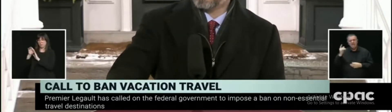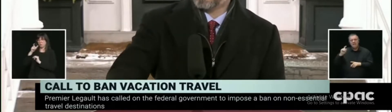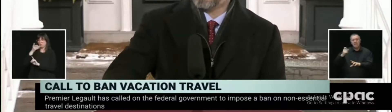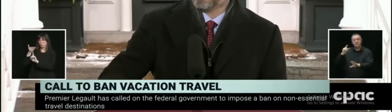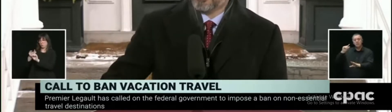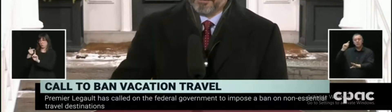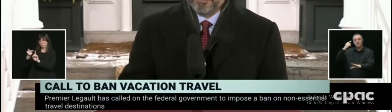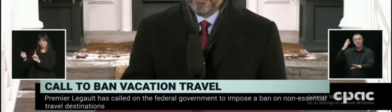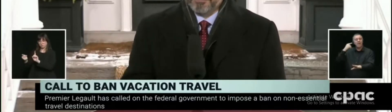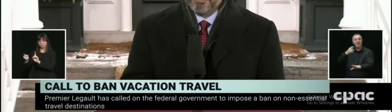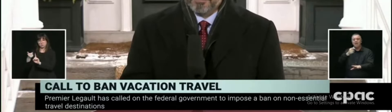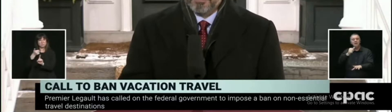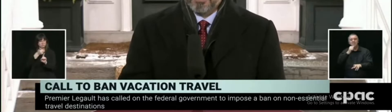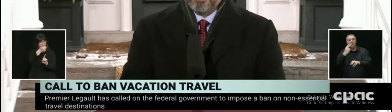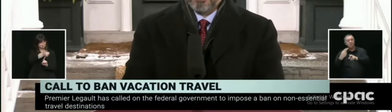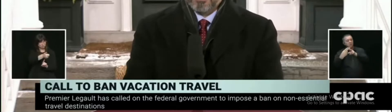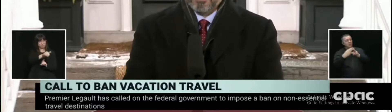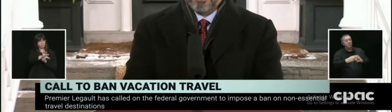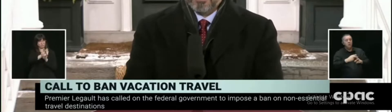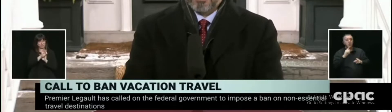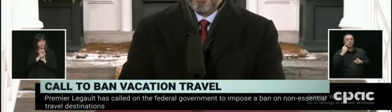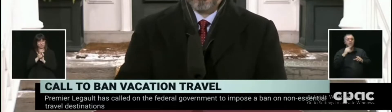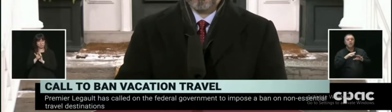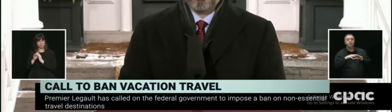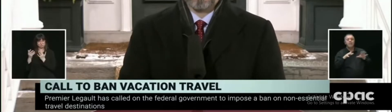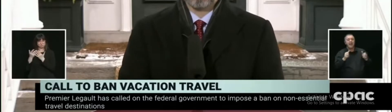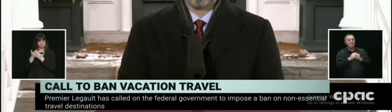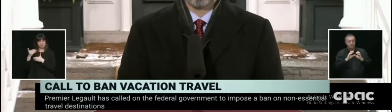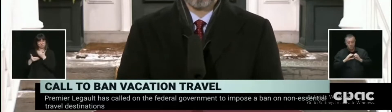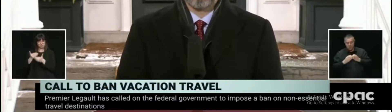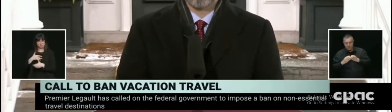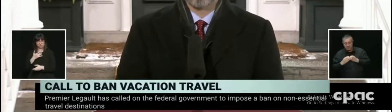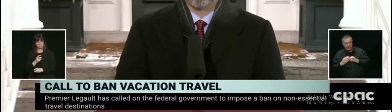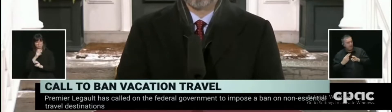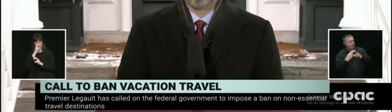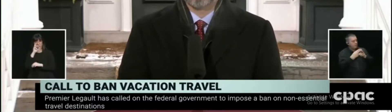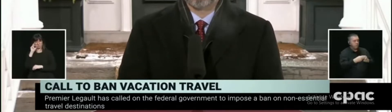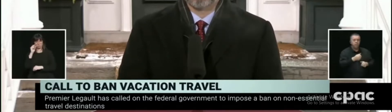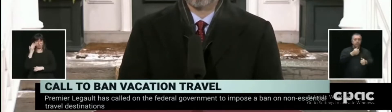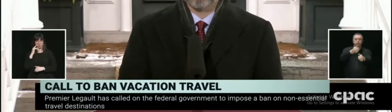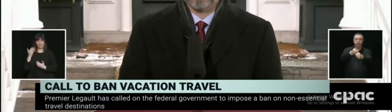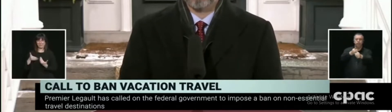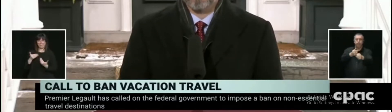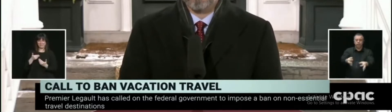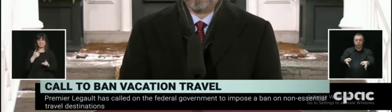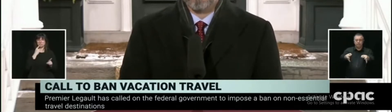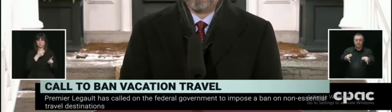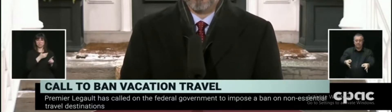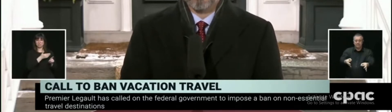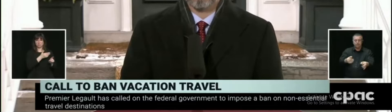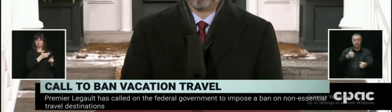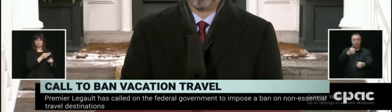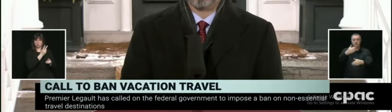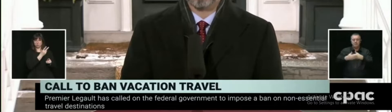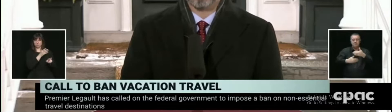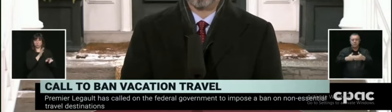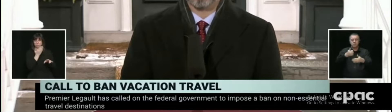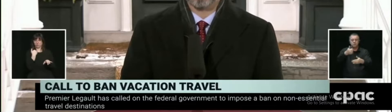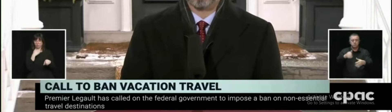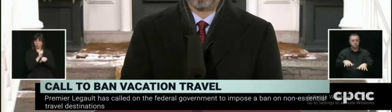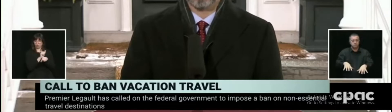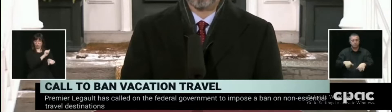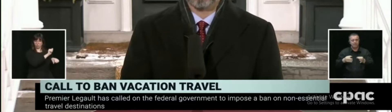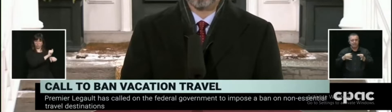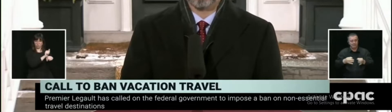own personal selection, and the vetting process couldn't have been that rigorous because it was pretty easy for me to find out that she left 2 past workplaces amid controversy